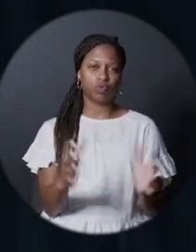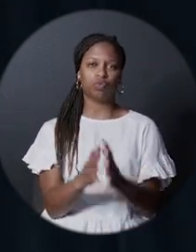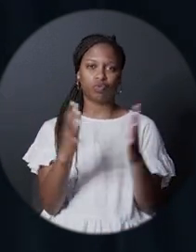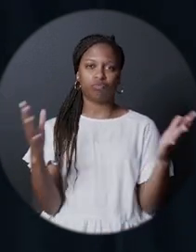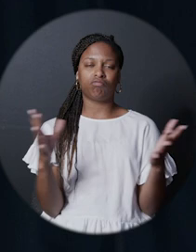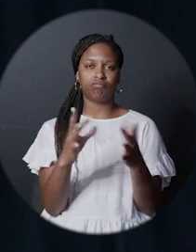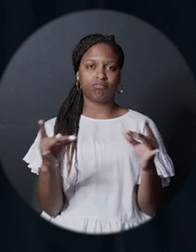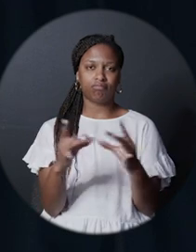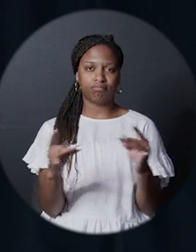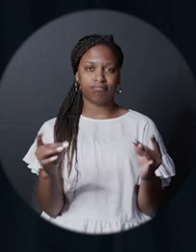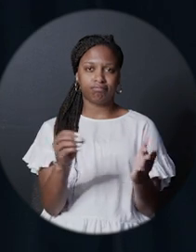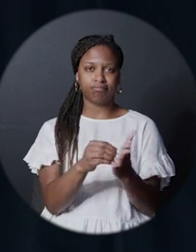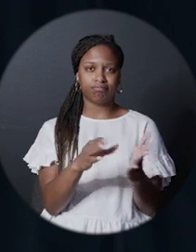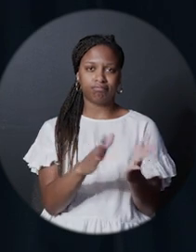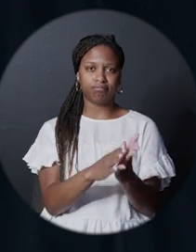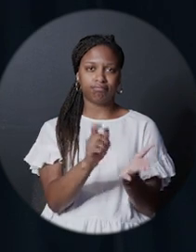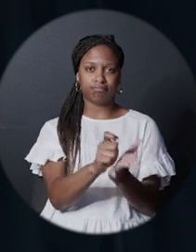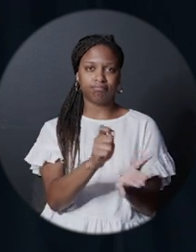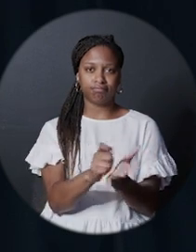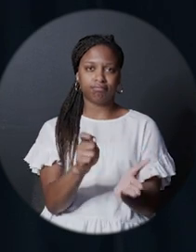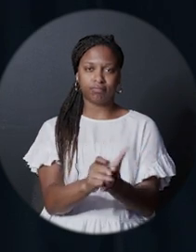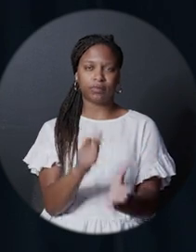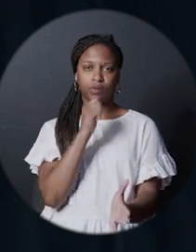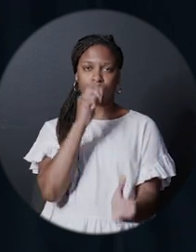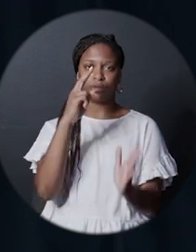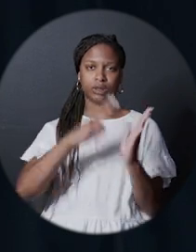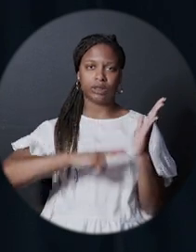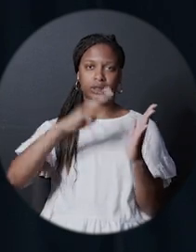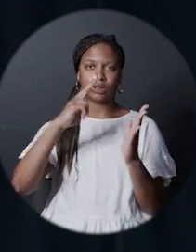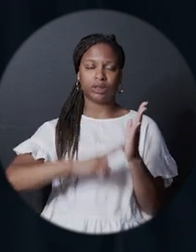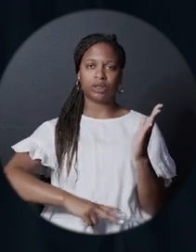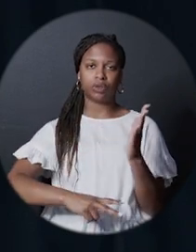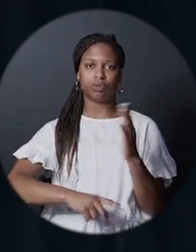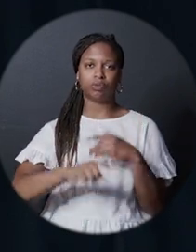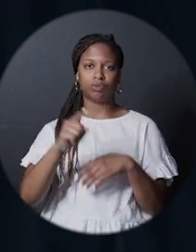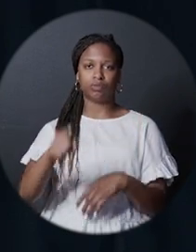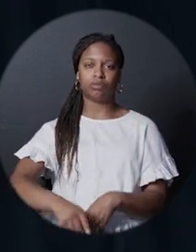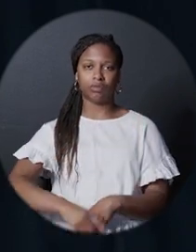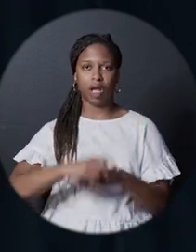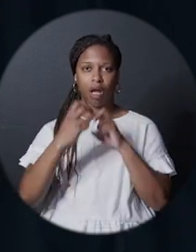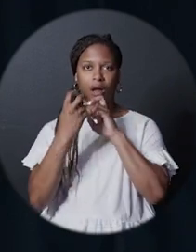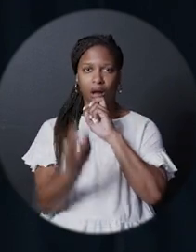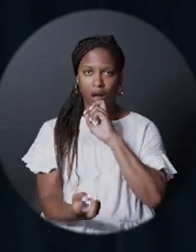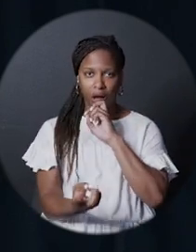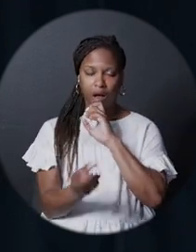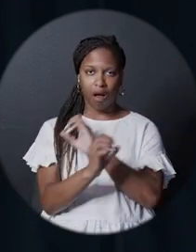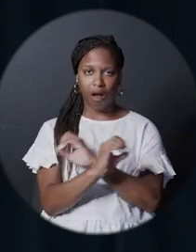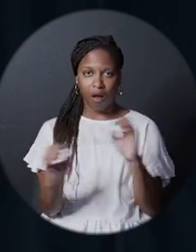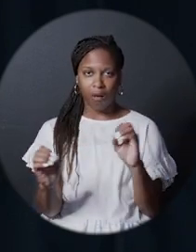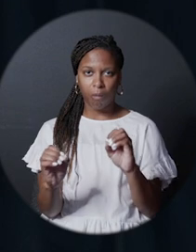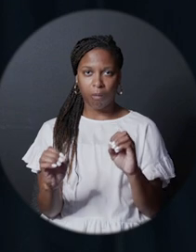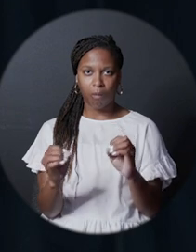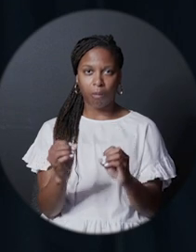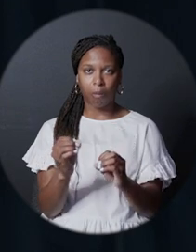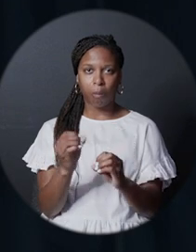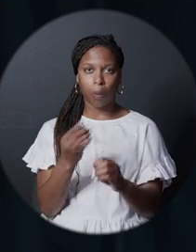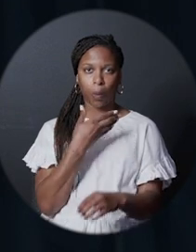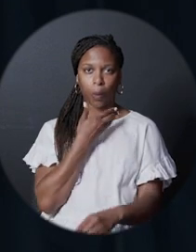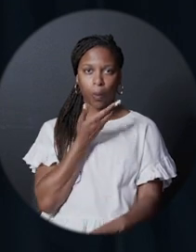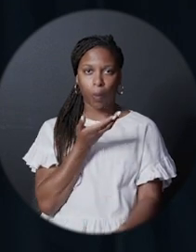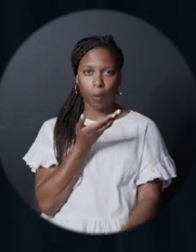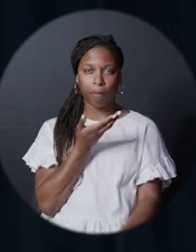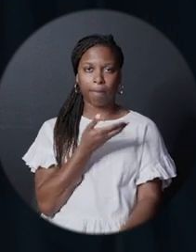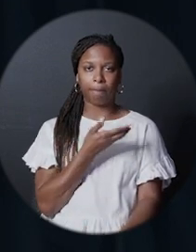You're probably going to have so many notes that you won't be able to read them, or you will be so awestruck you won't have any notes at all.